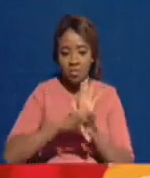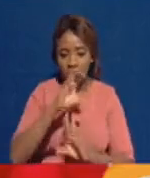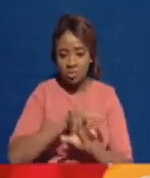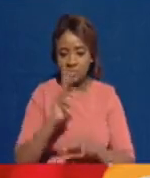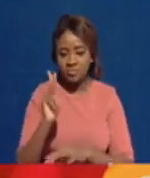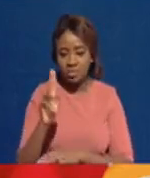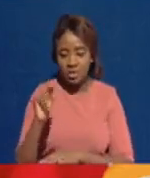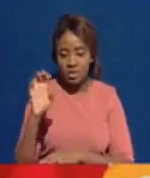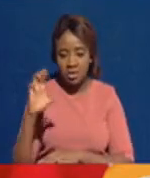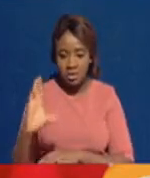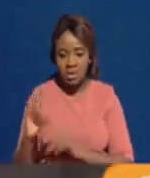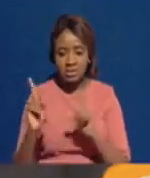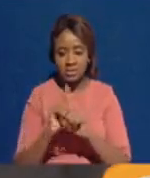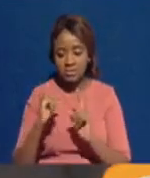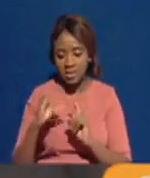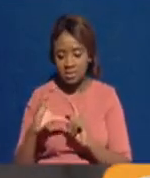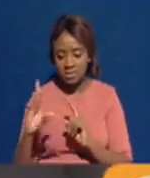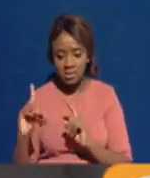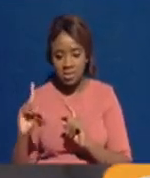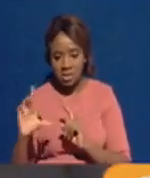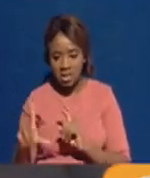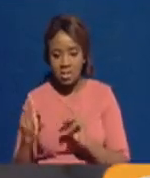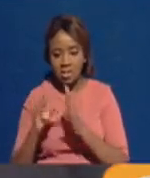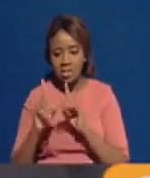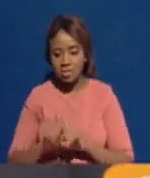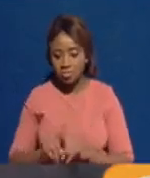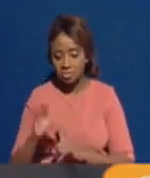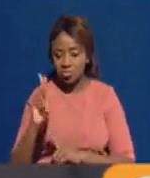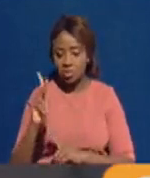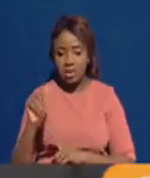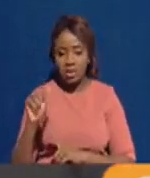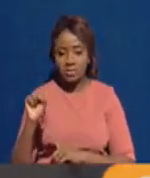as ICDL and KASNEB accredited.